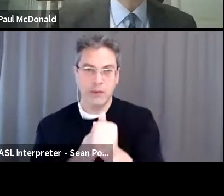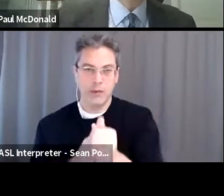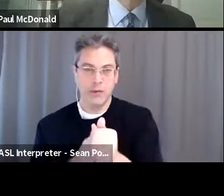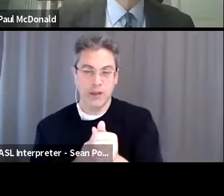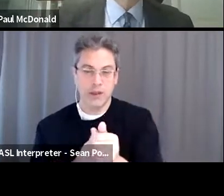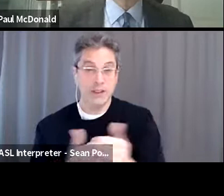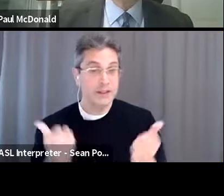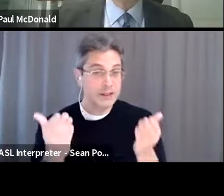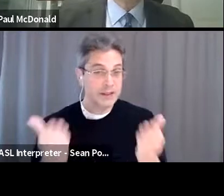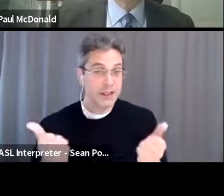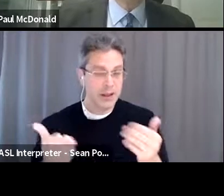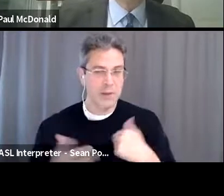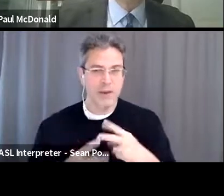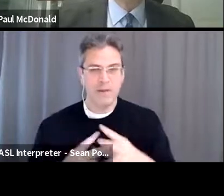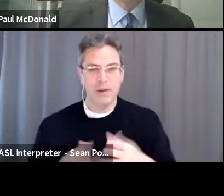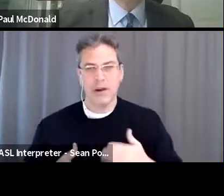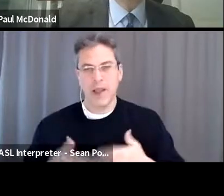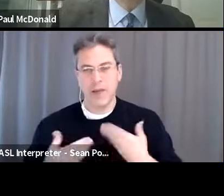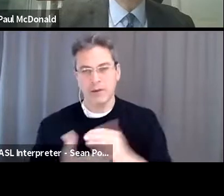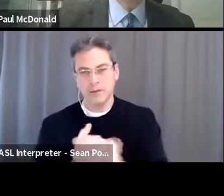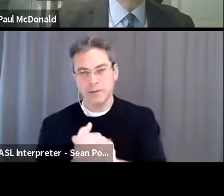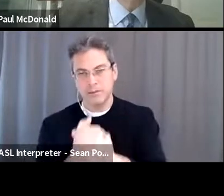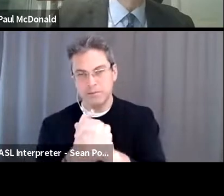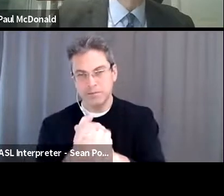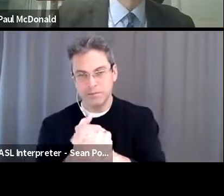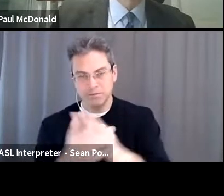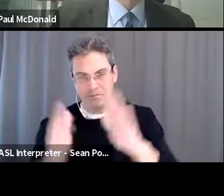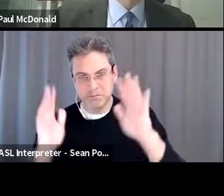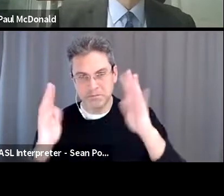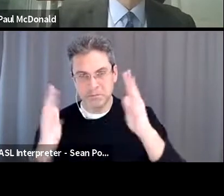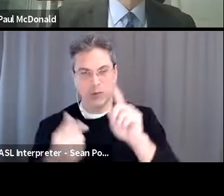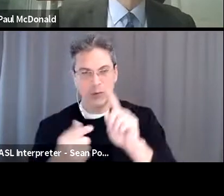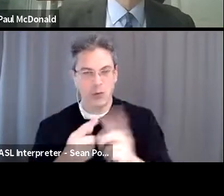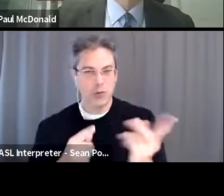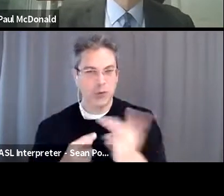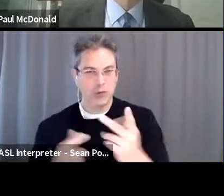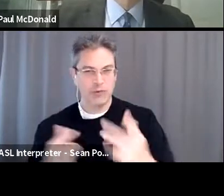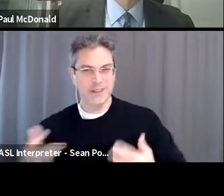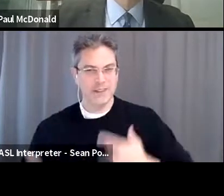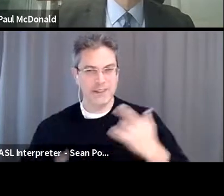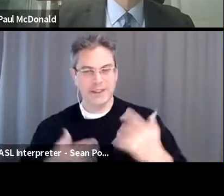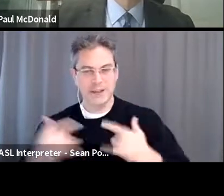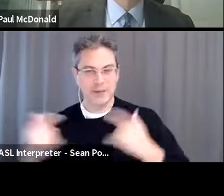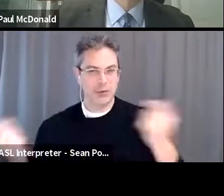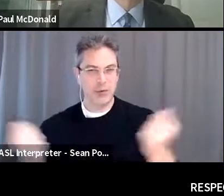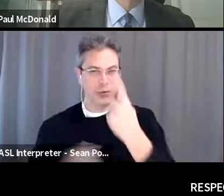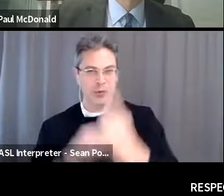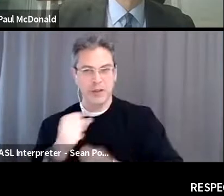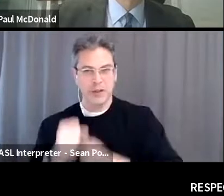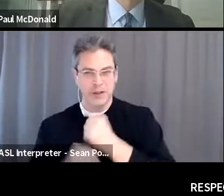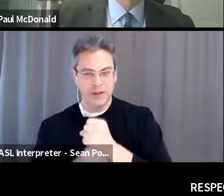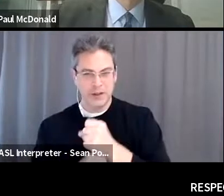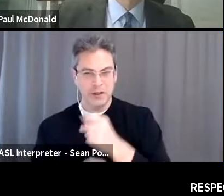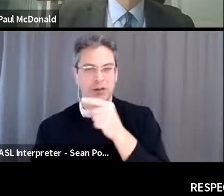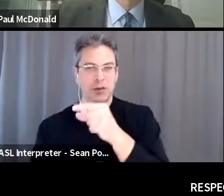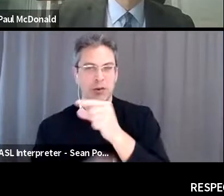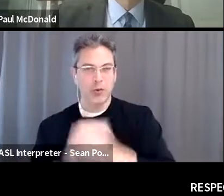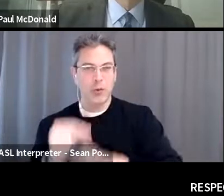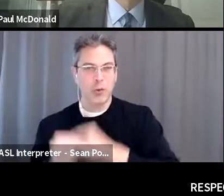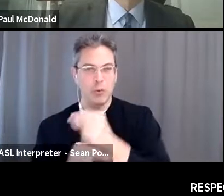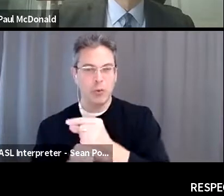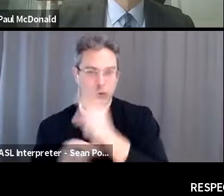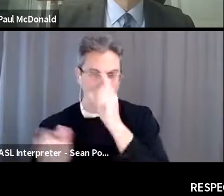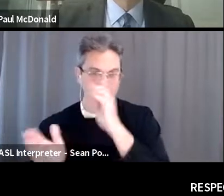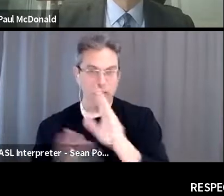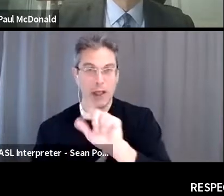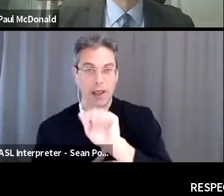my pleasure to congratulate you both on this exciting milestone as the Global Strategies Lab designation as a